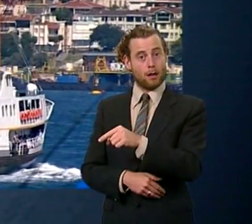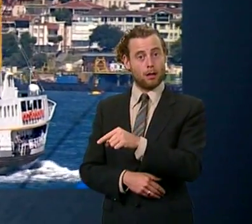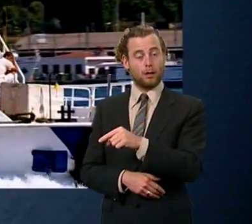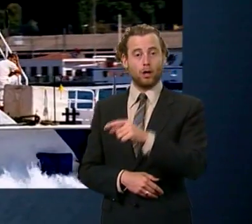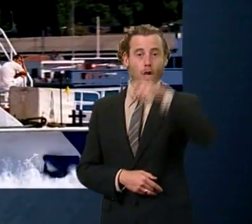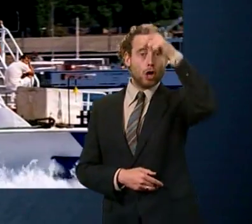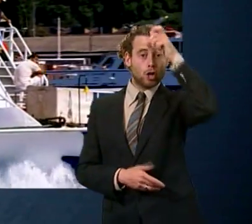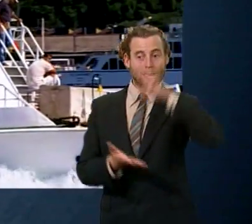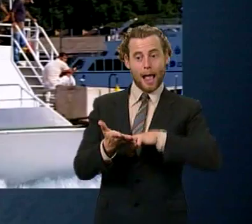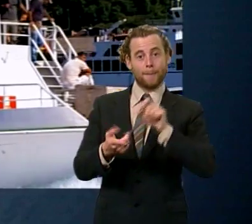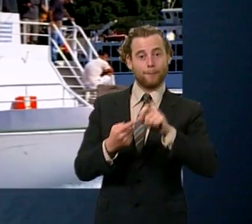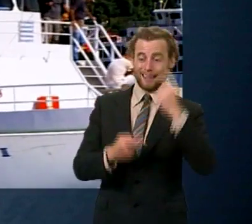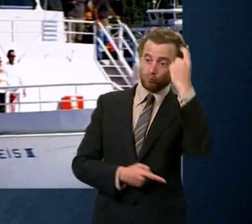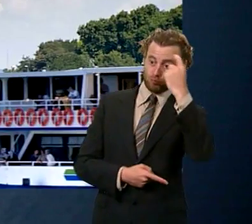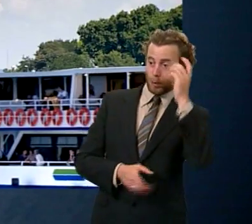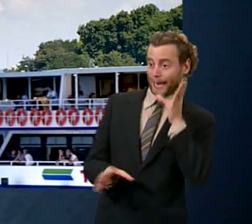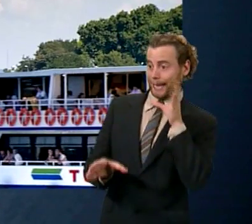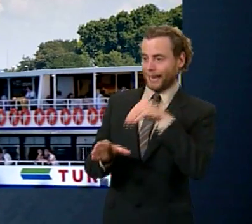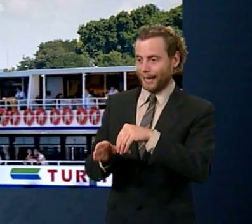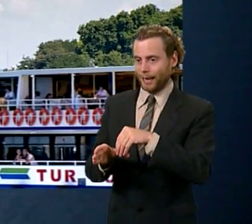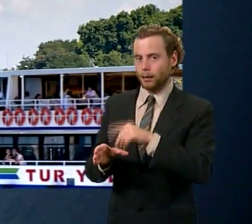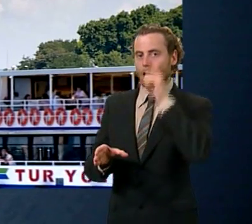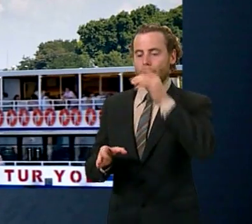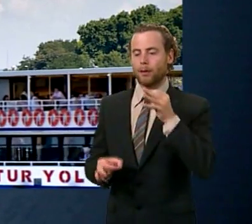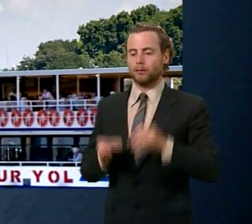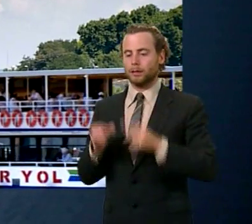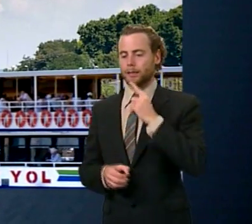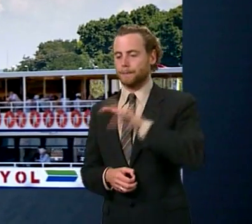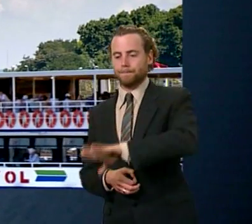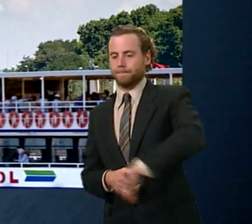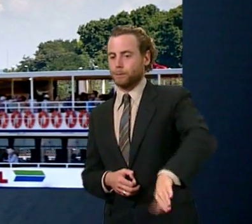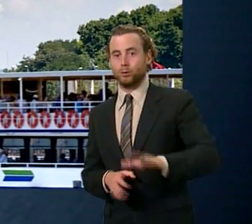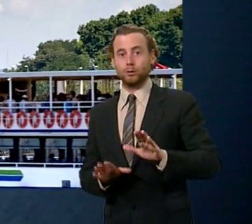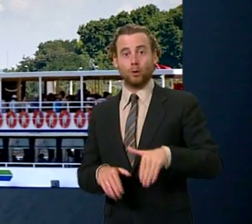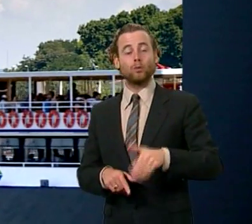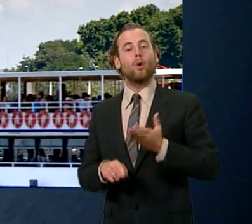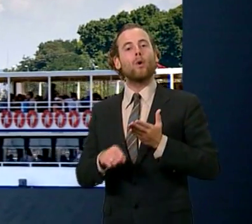join the ship. They were only warned off after diplomatic pressure from Israel.